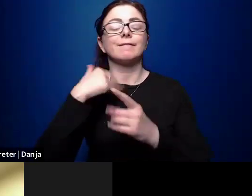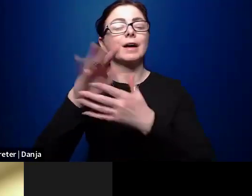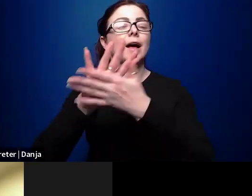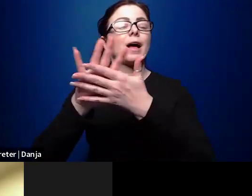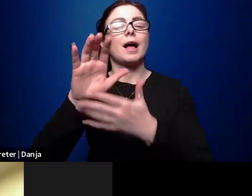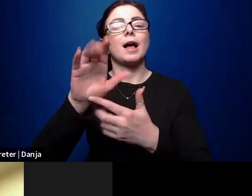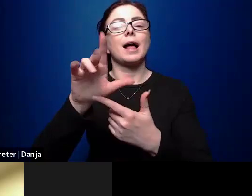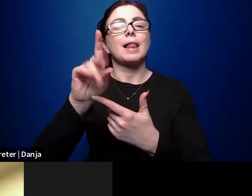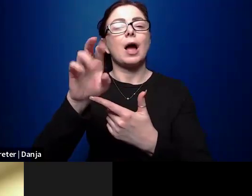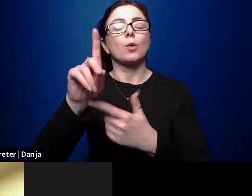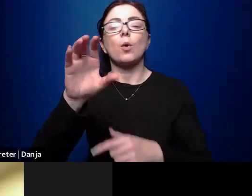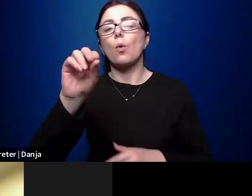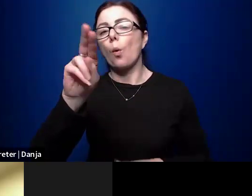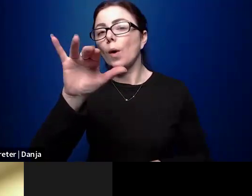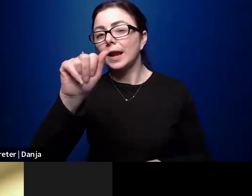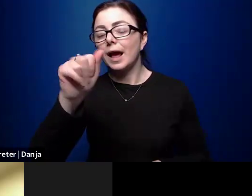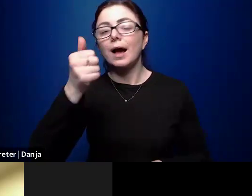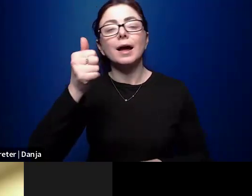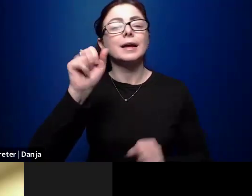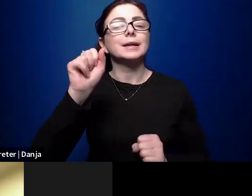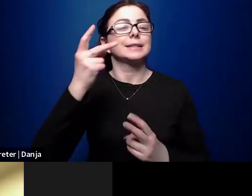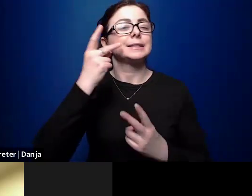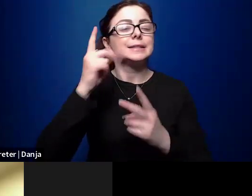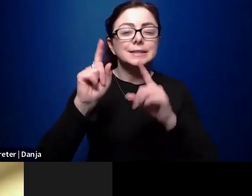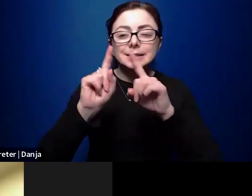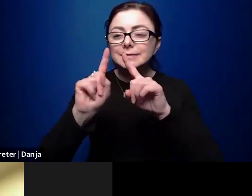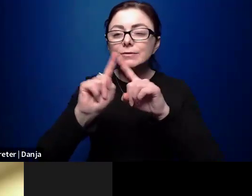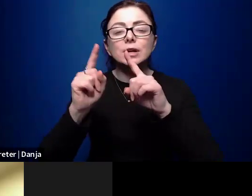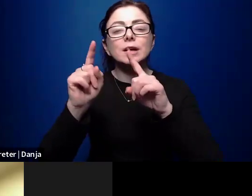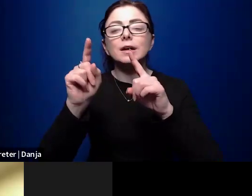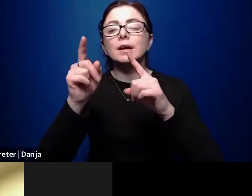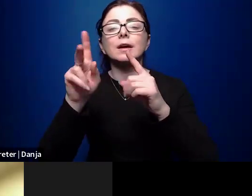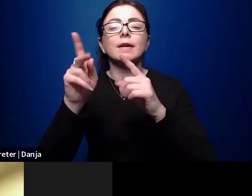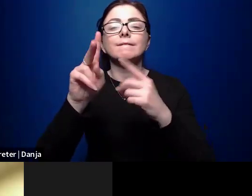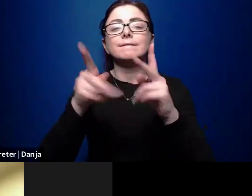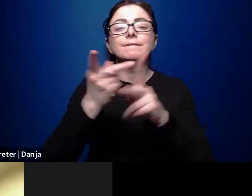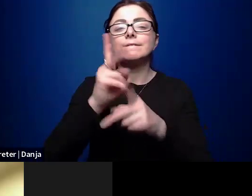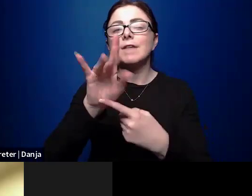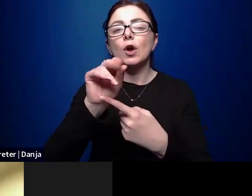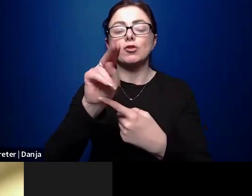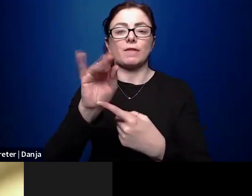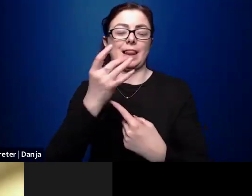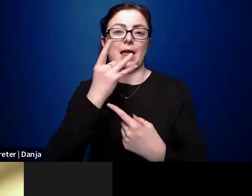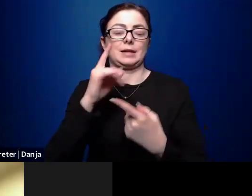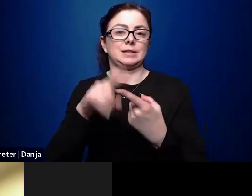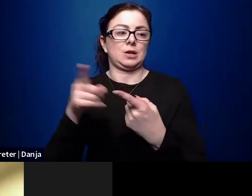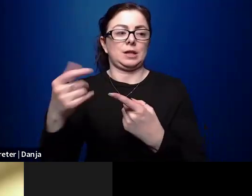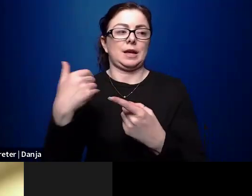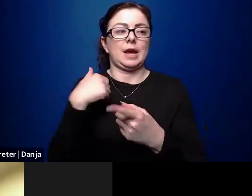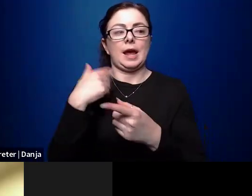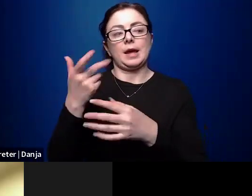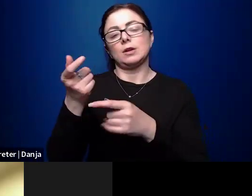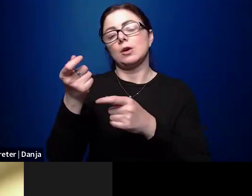he could only see variations of light until his corneal transplants at 3 to 4 months of